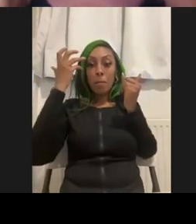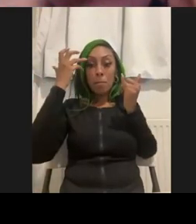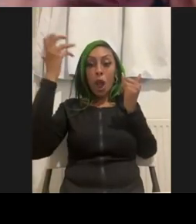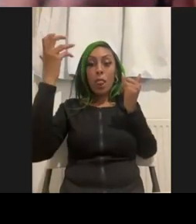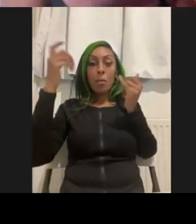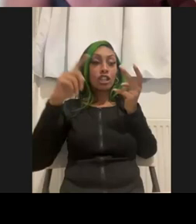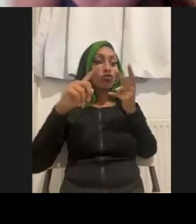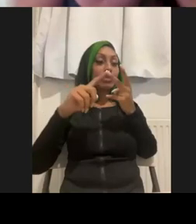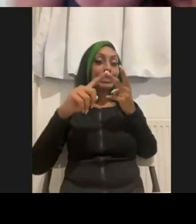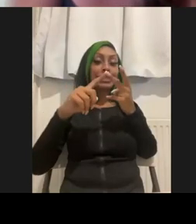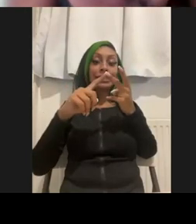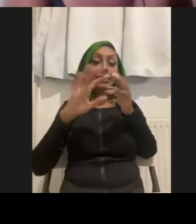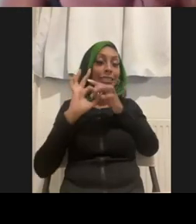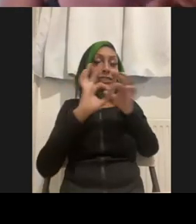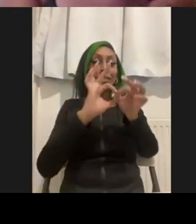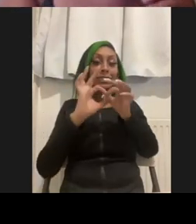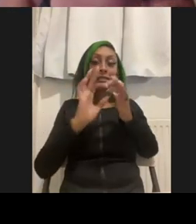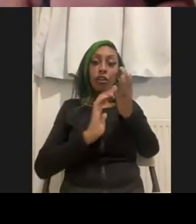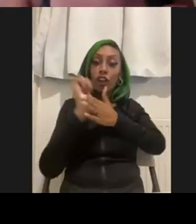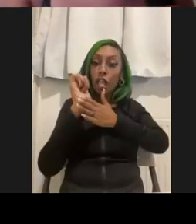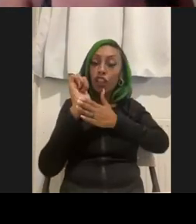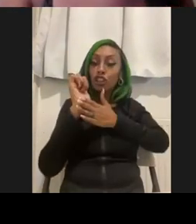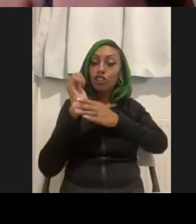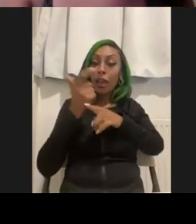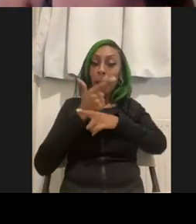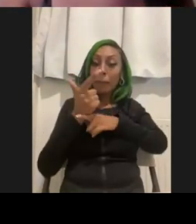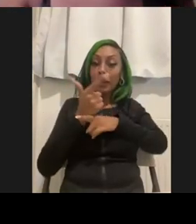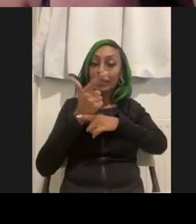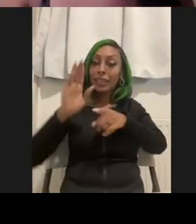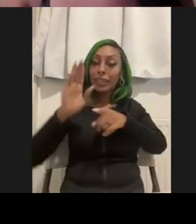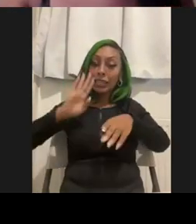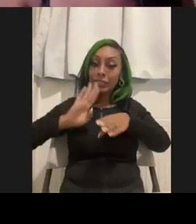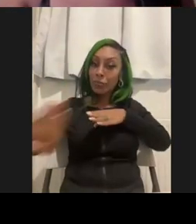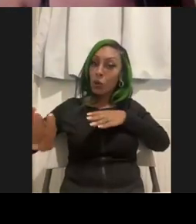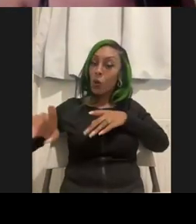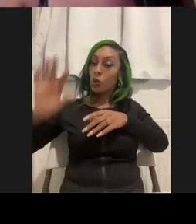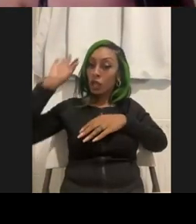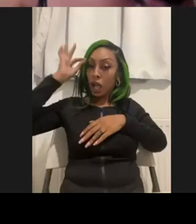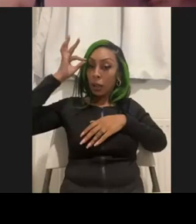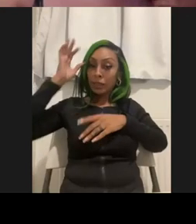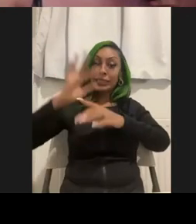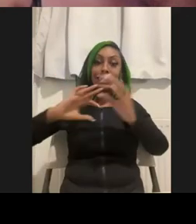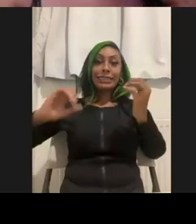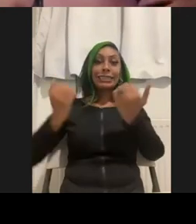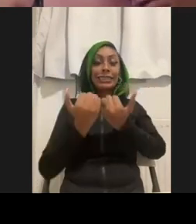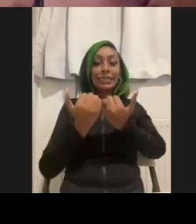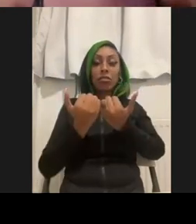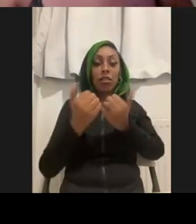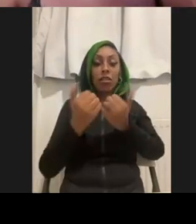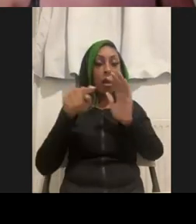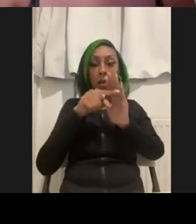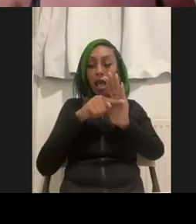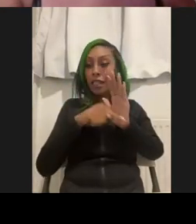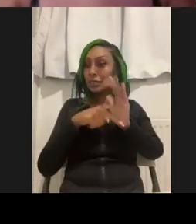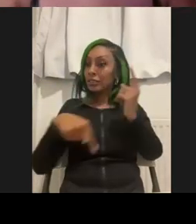with the Culture, Media and Sports Select Committee in the House of Commons, and doing various other bits of policy, is that